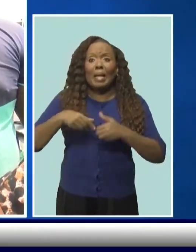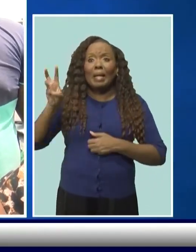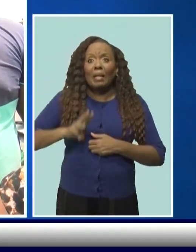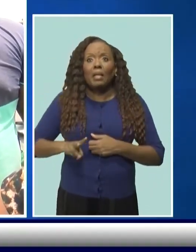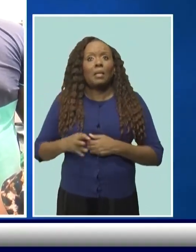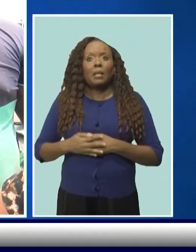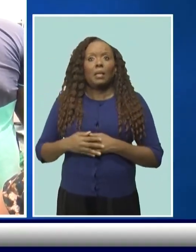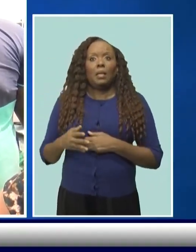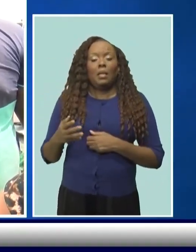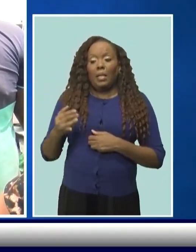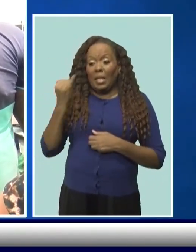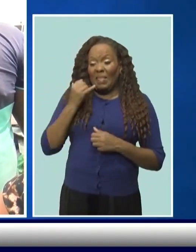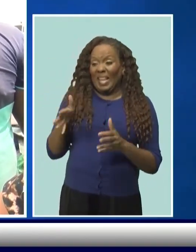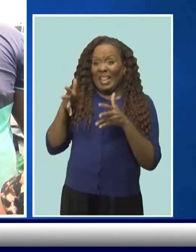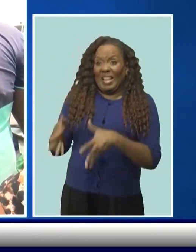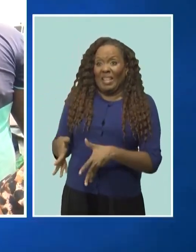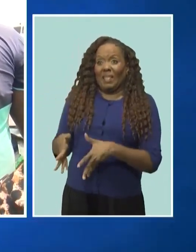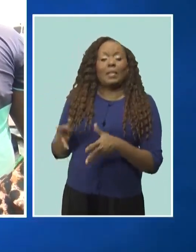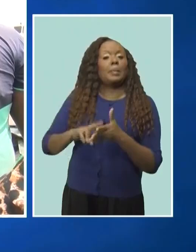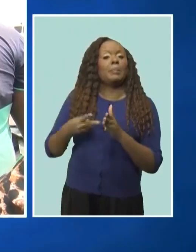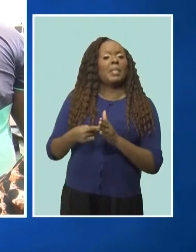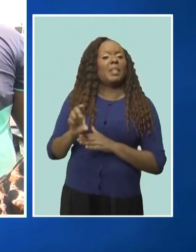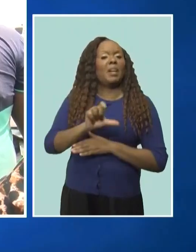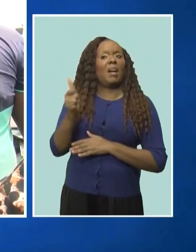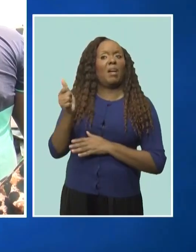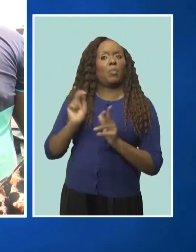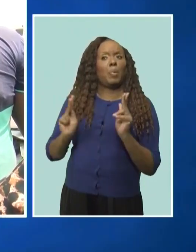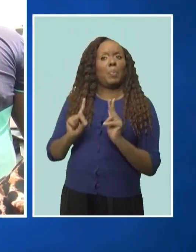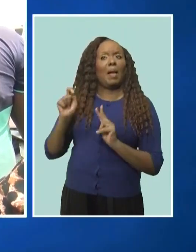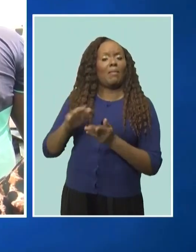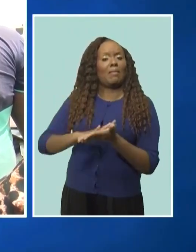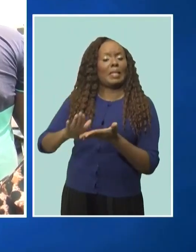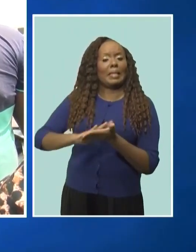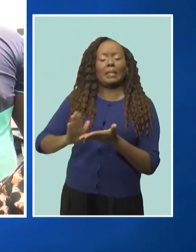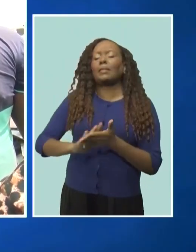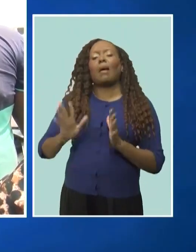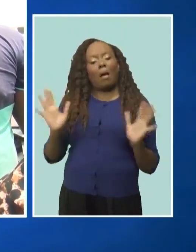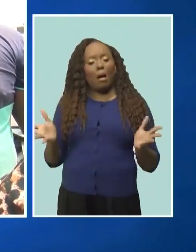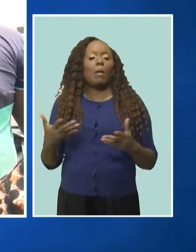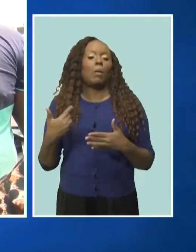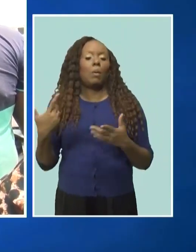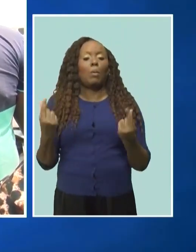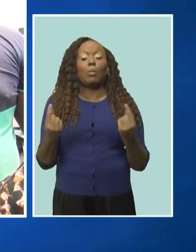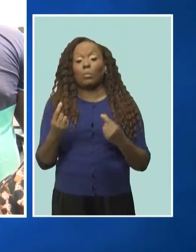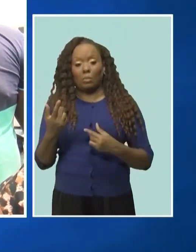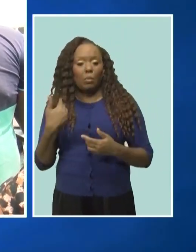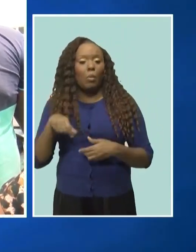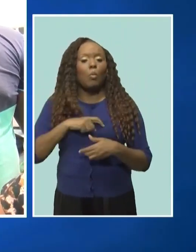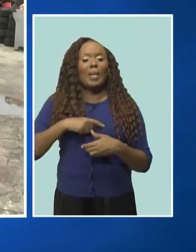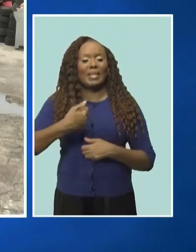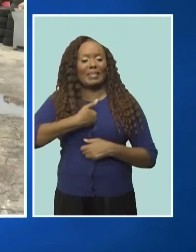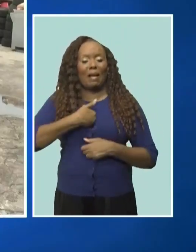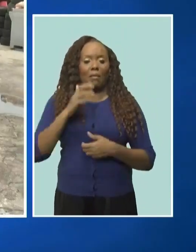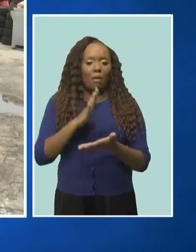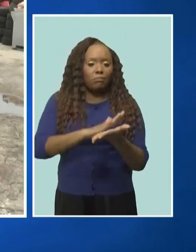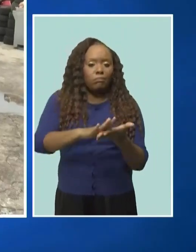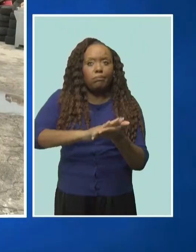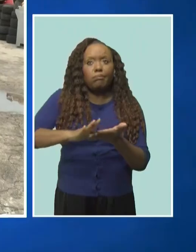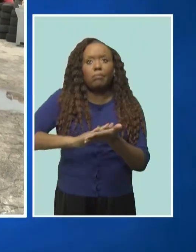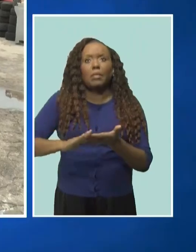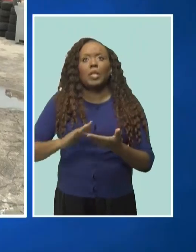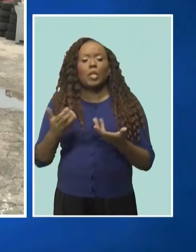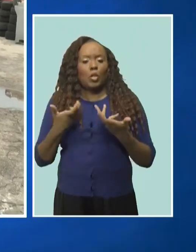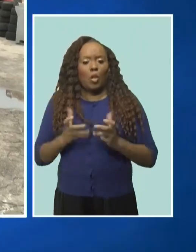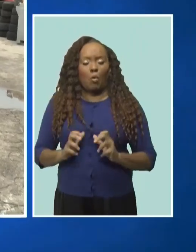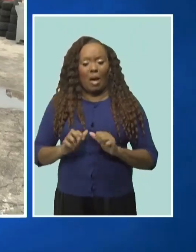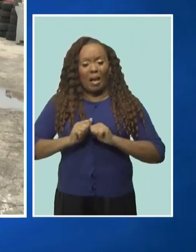else's problem if we leave this here. So we're trying to lend assistance to get this debris out and stop it from going maybe